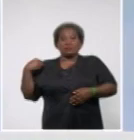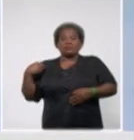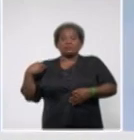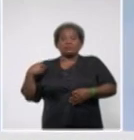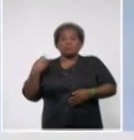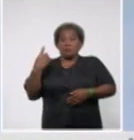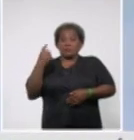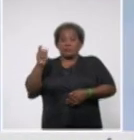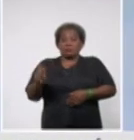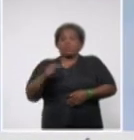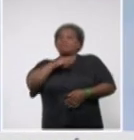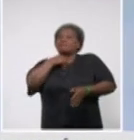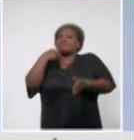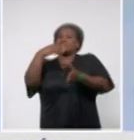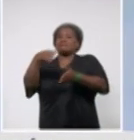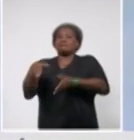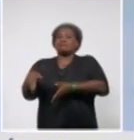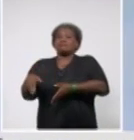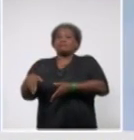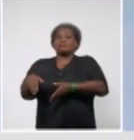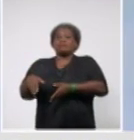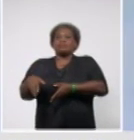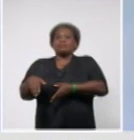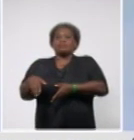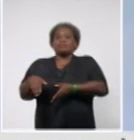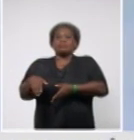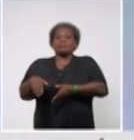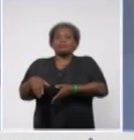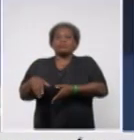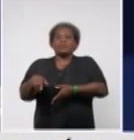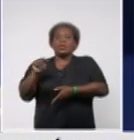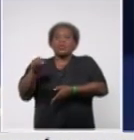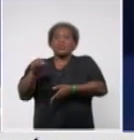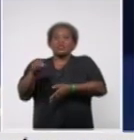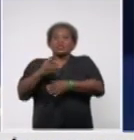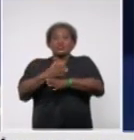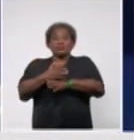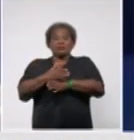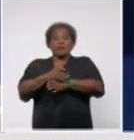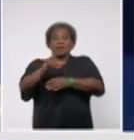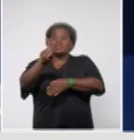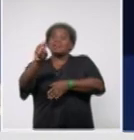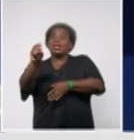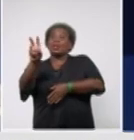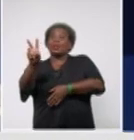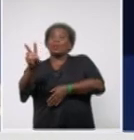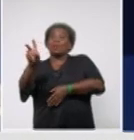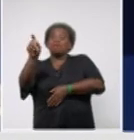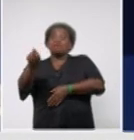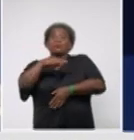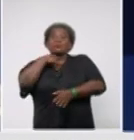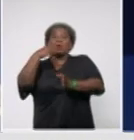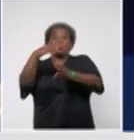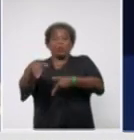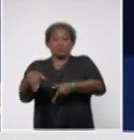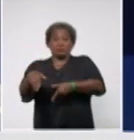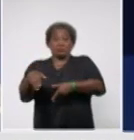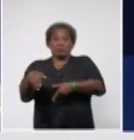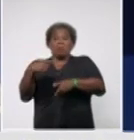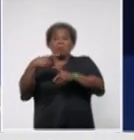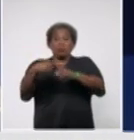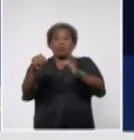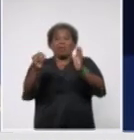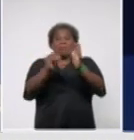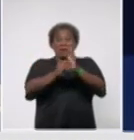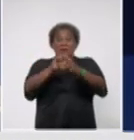island stands at 102, with a mortality rate of 2.34%, lower than the